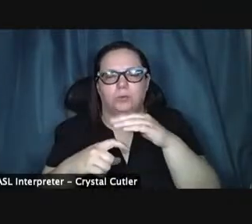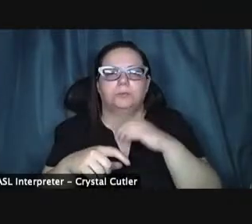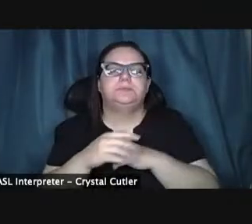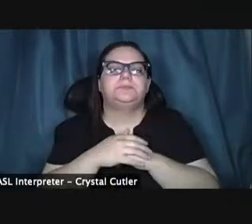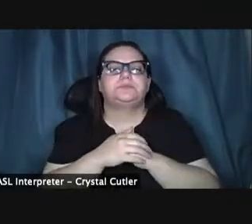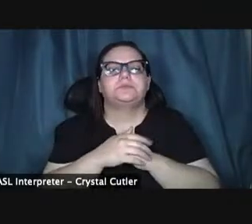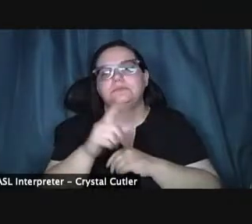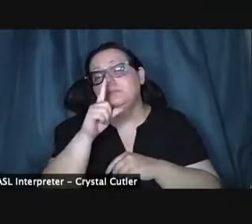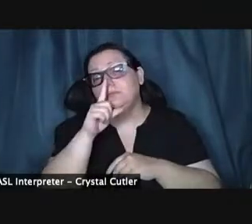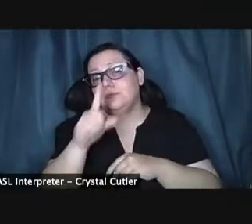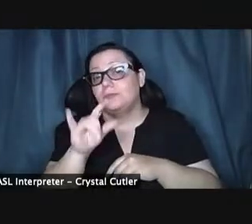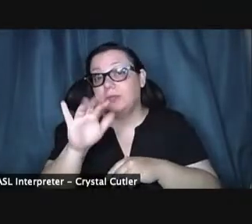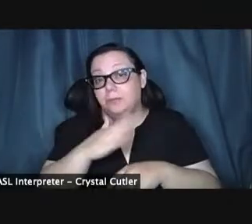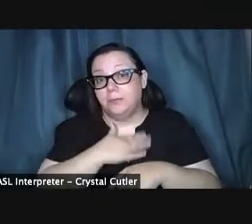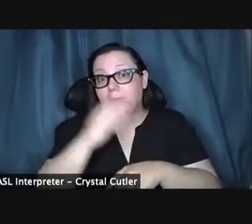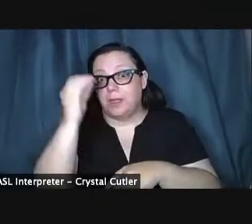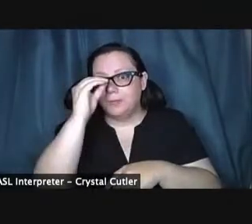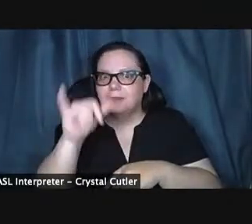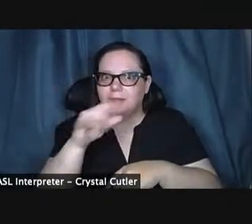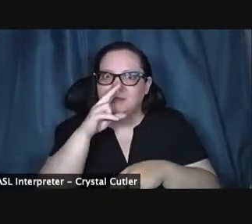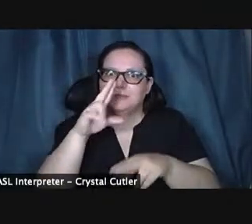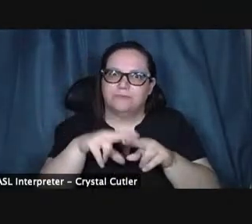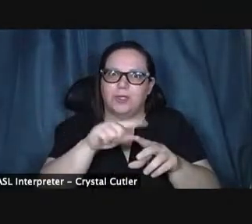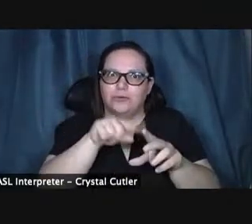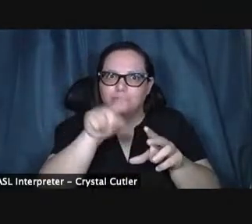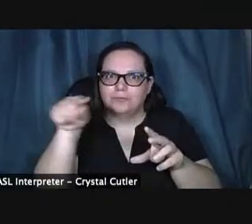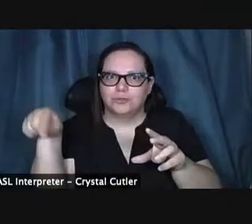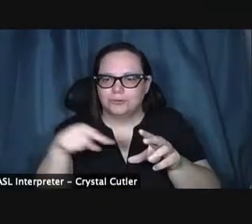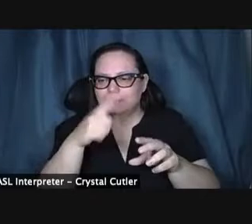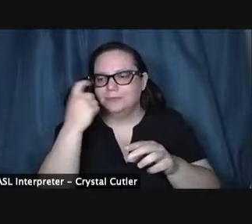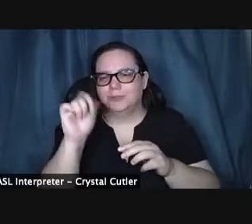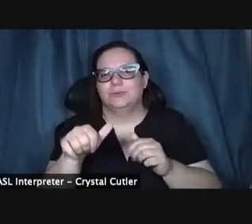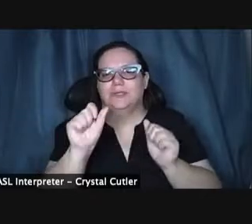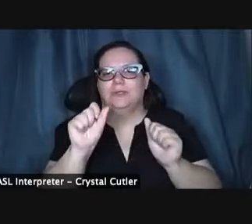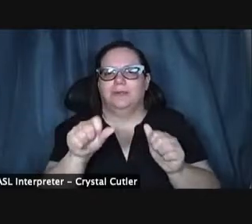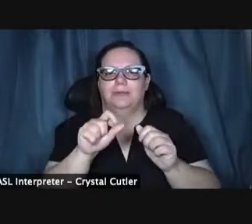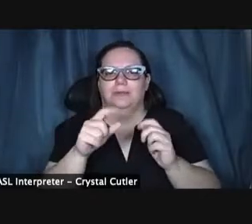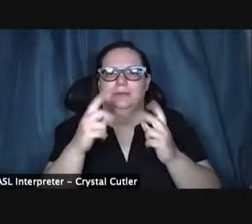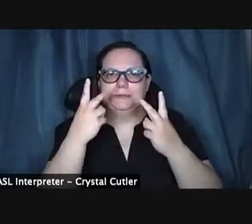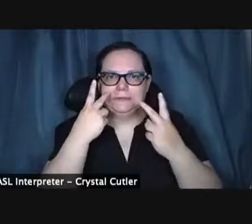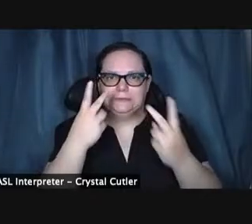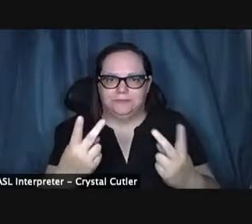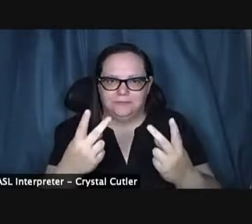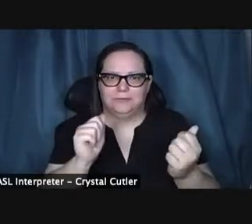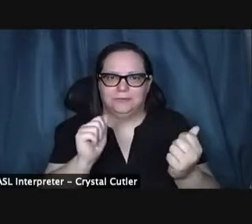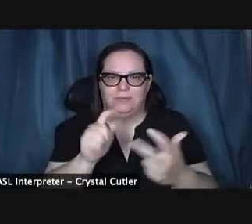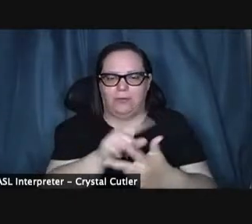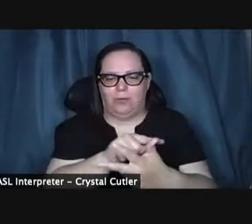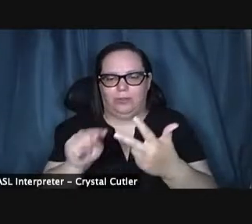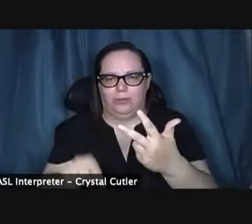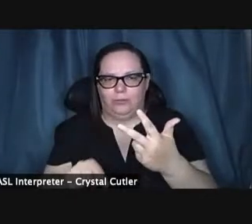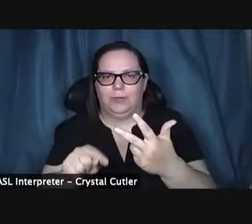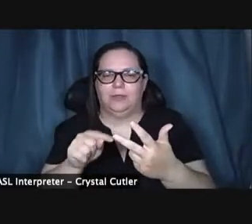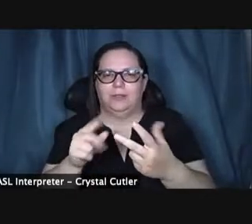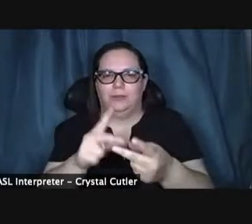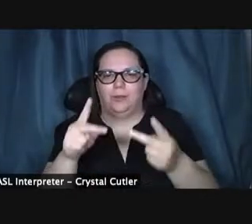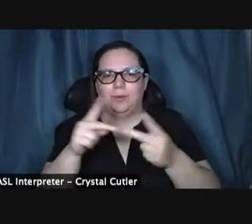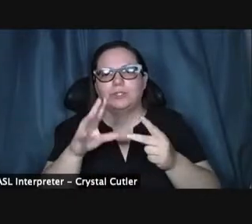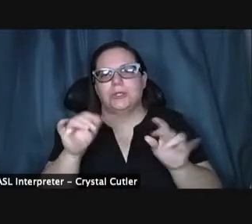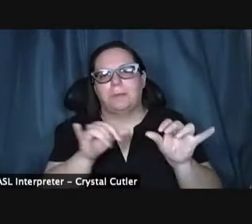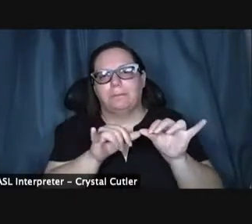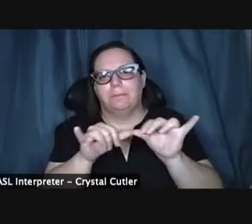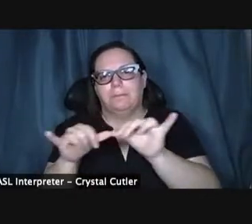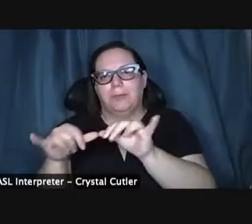visit all three of these PSR locations and make measurements all along the way.